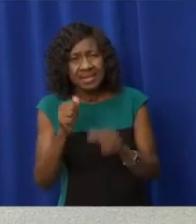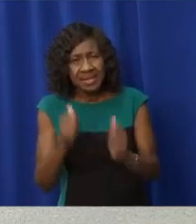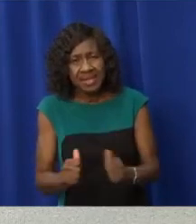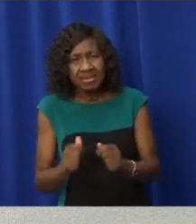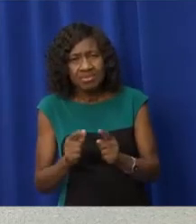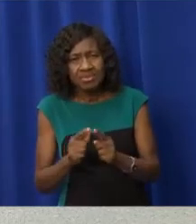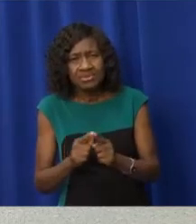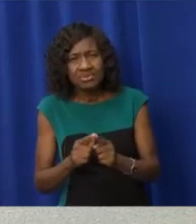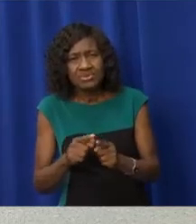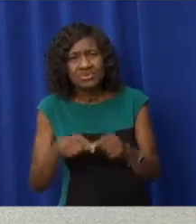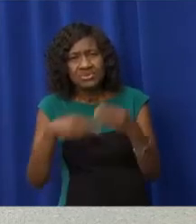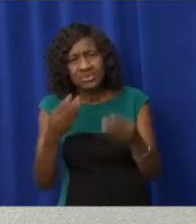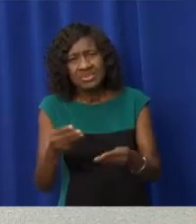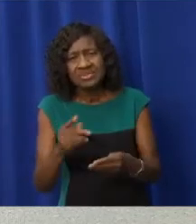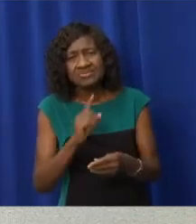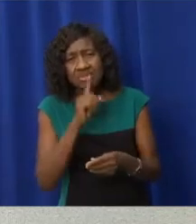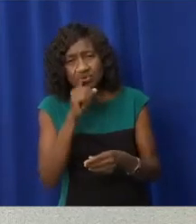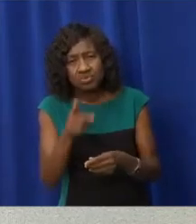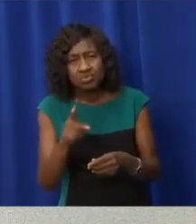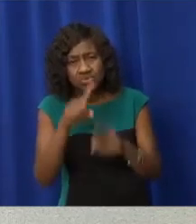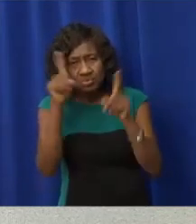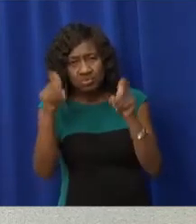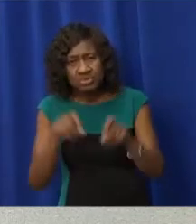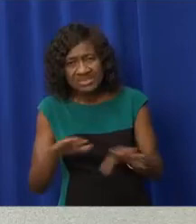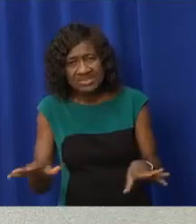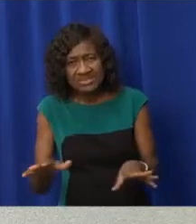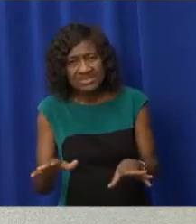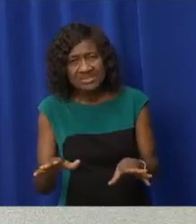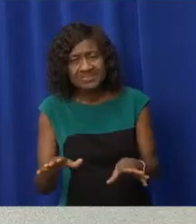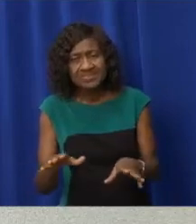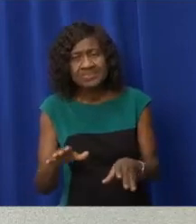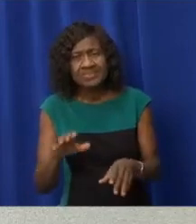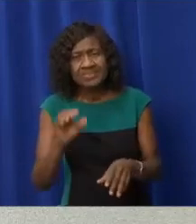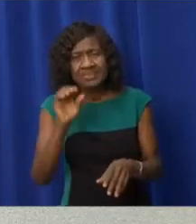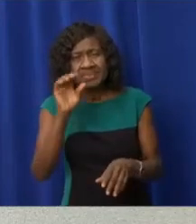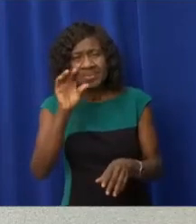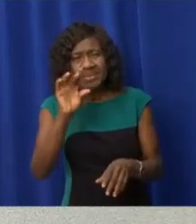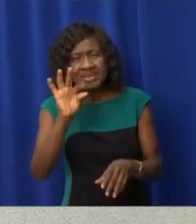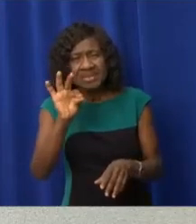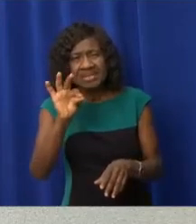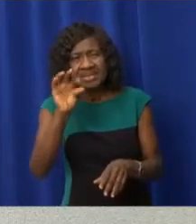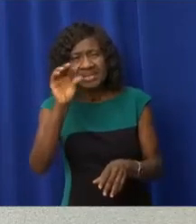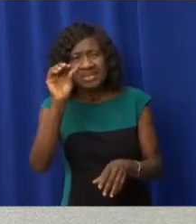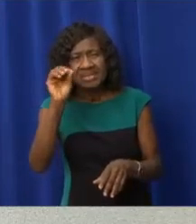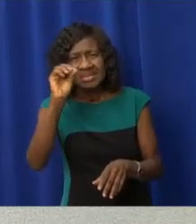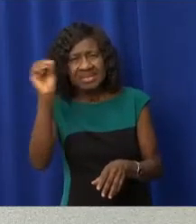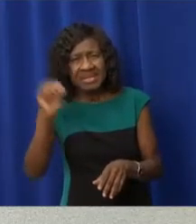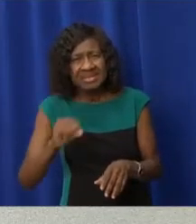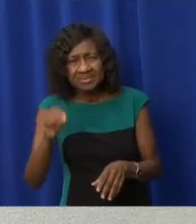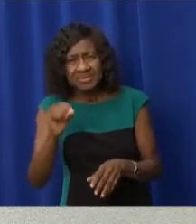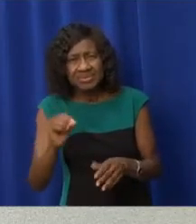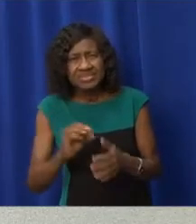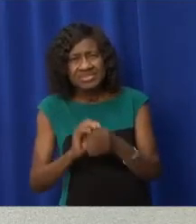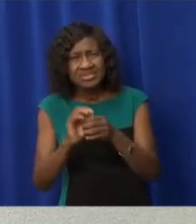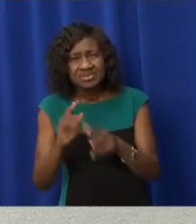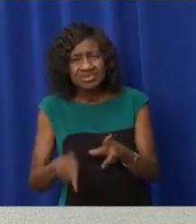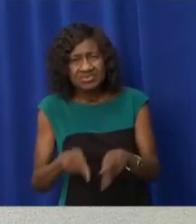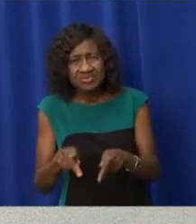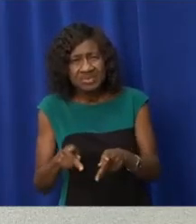too on that score. Only 90% of people who have COVID-19 get a rise in IgG, so what about the other